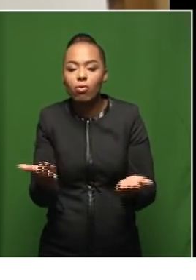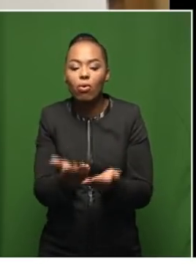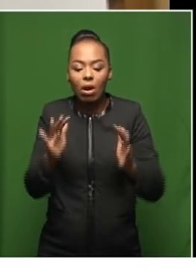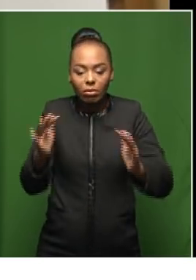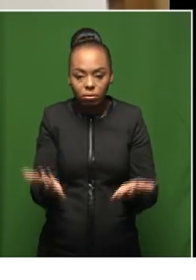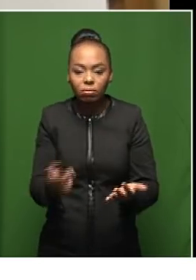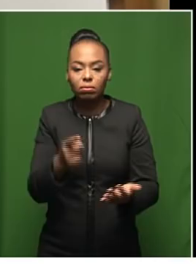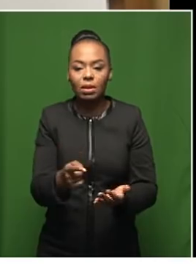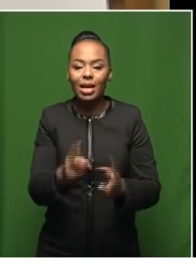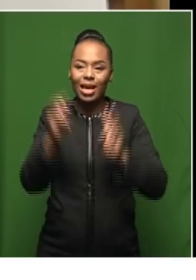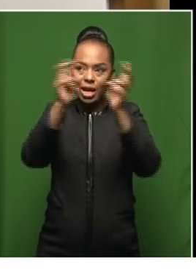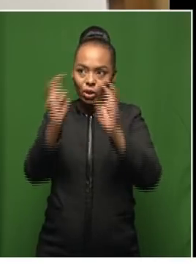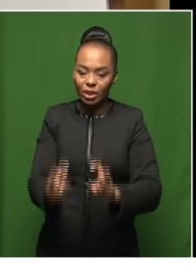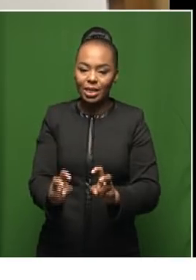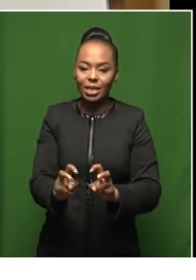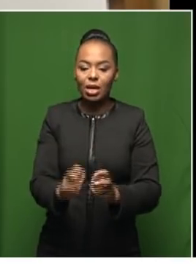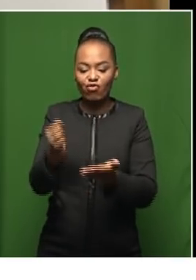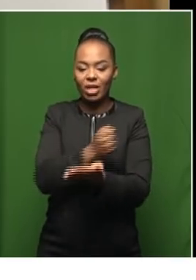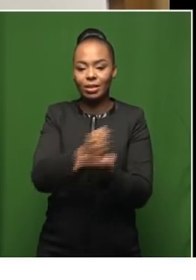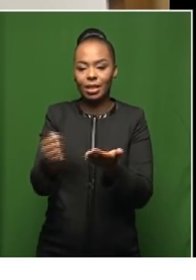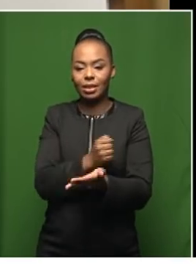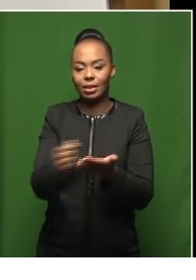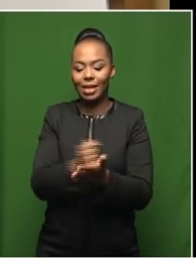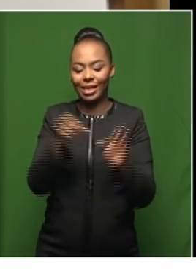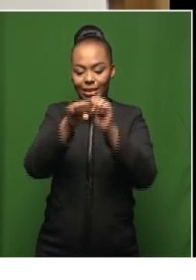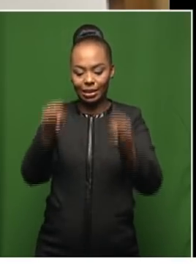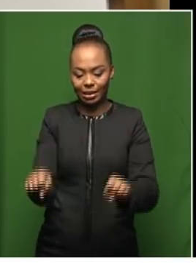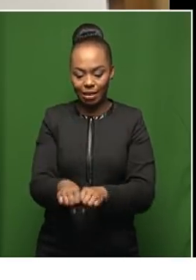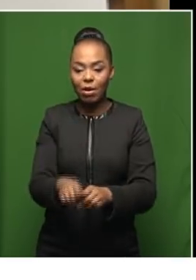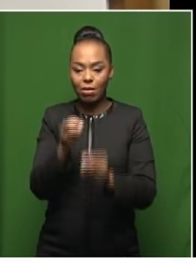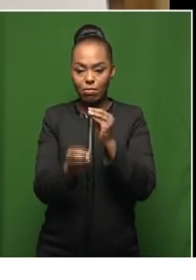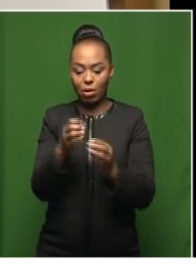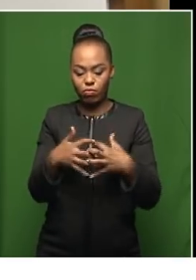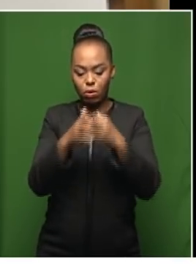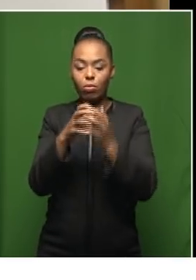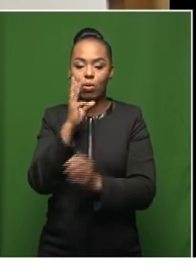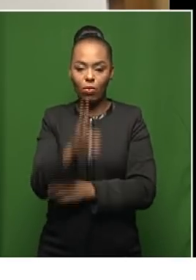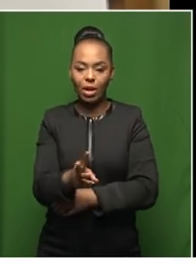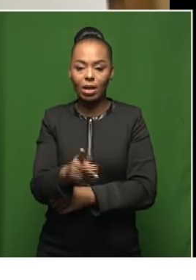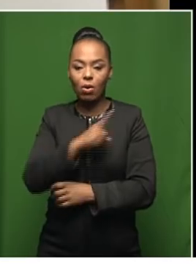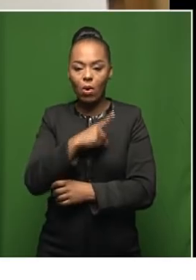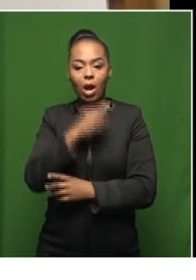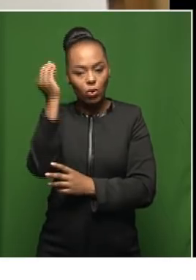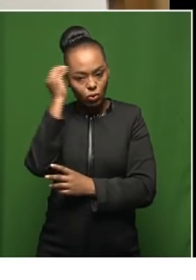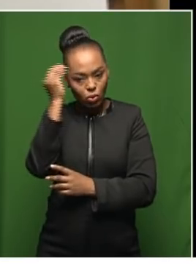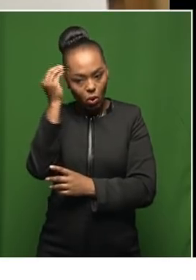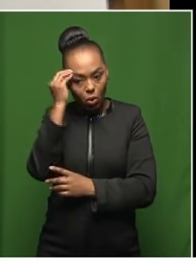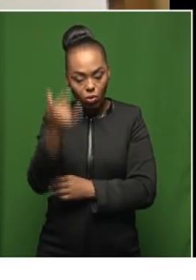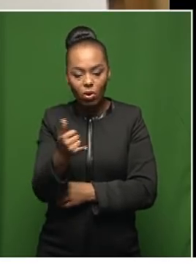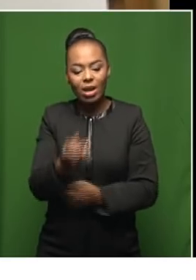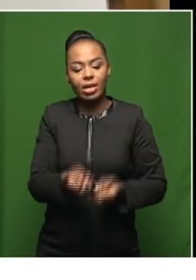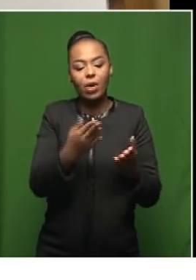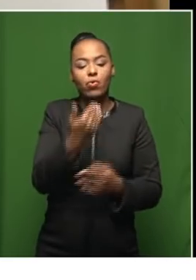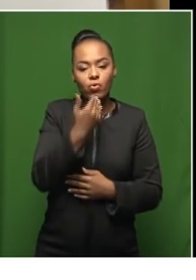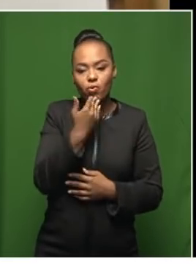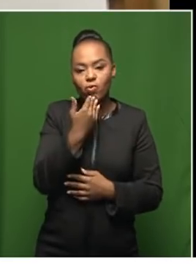electronic registration system that will be able to record a central database, so we know who's been already given. So